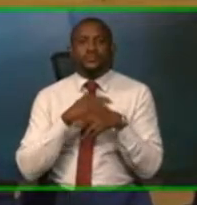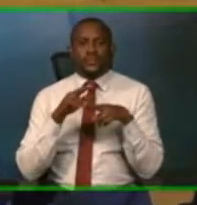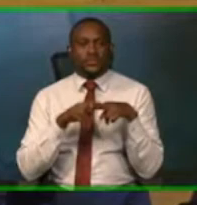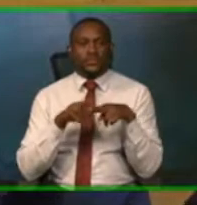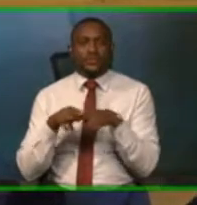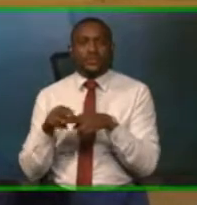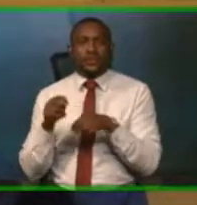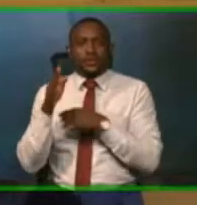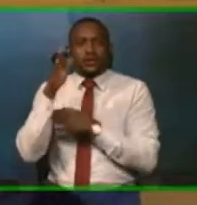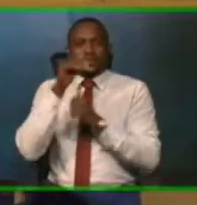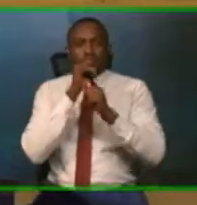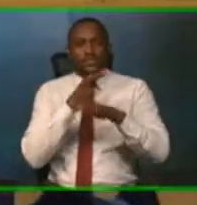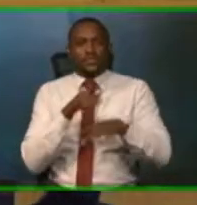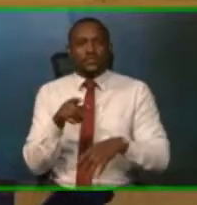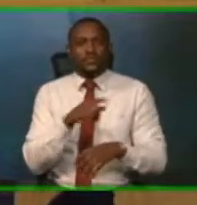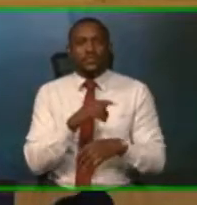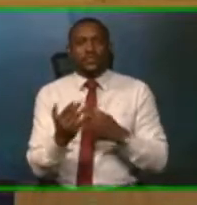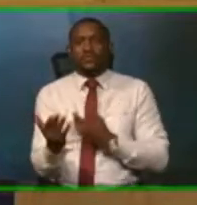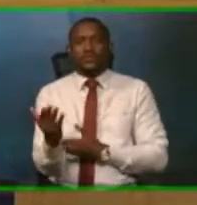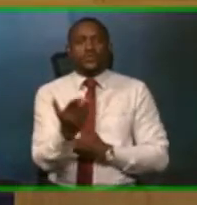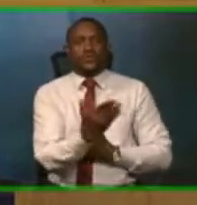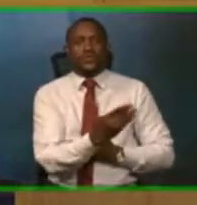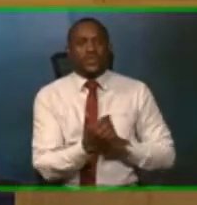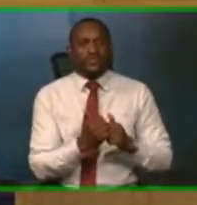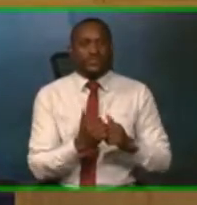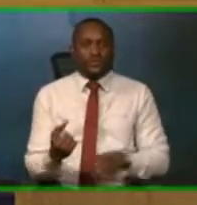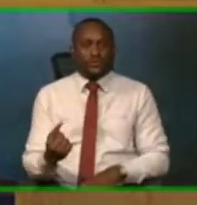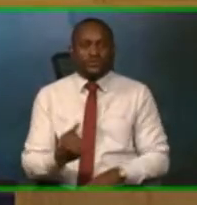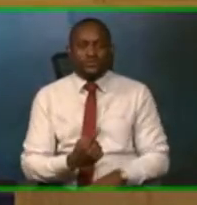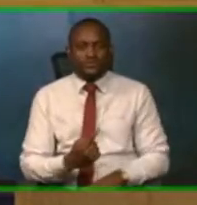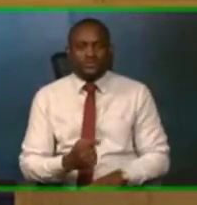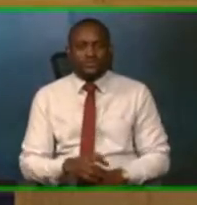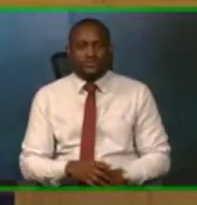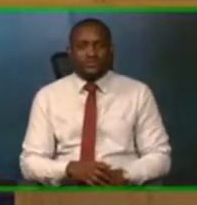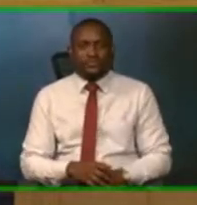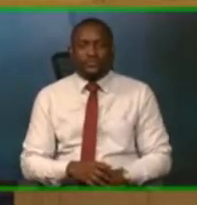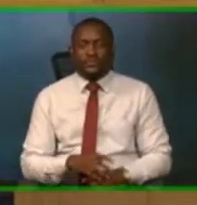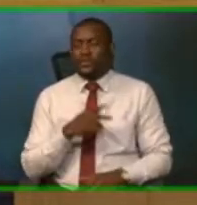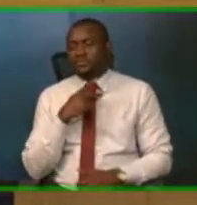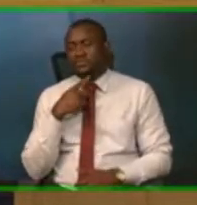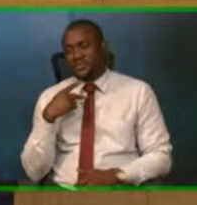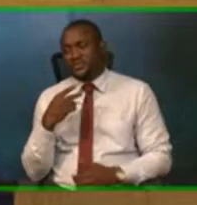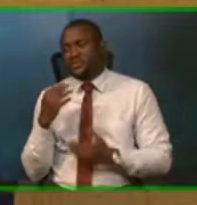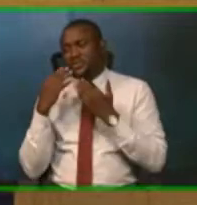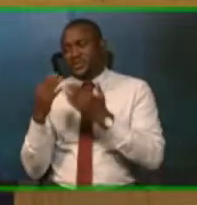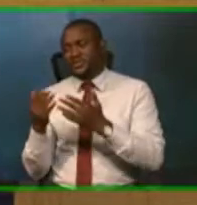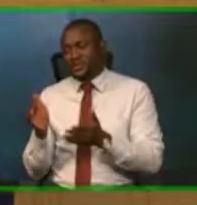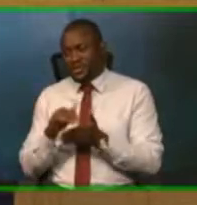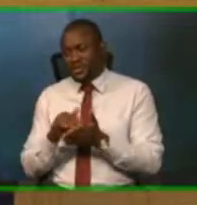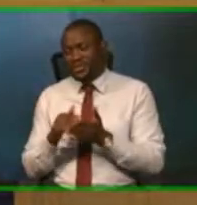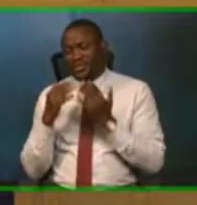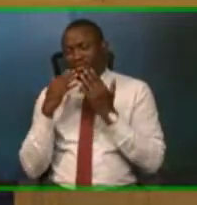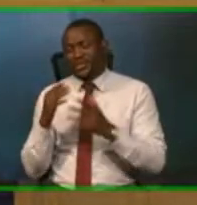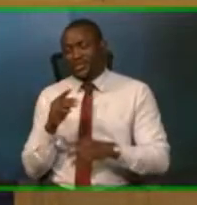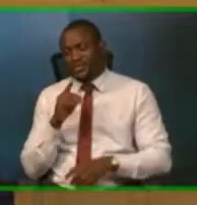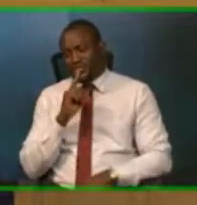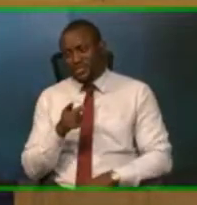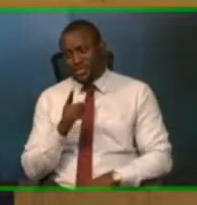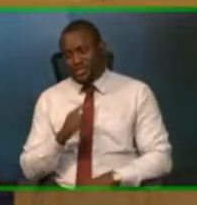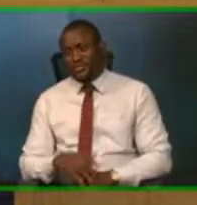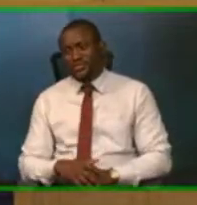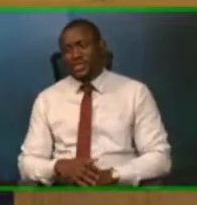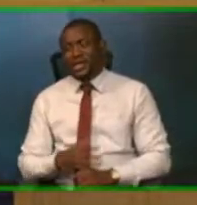Seated. God bless you. Good morning, everybody. Pastor, thank you again. Thank you sincerely.